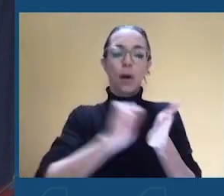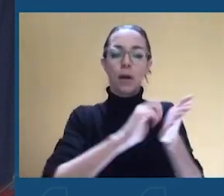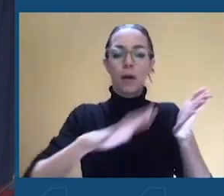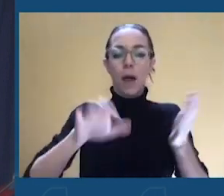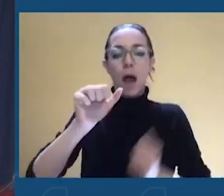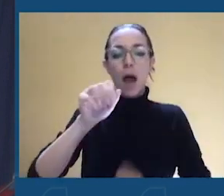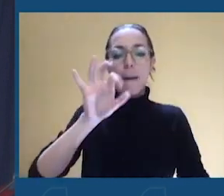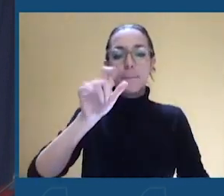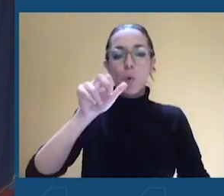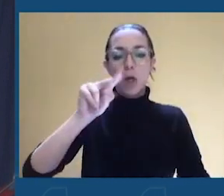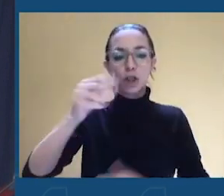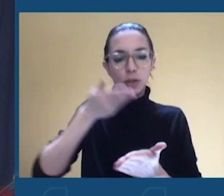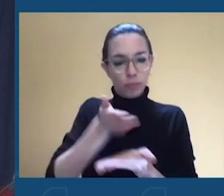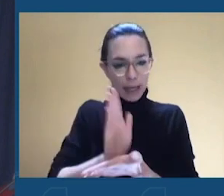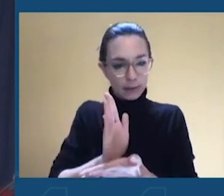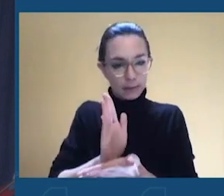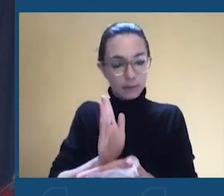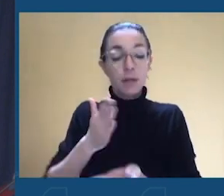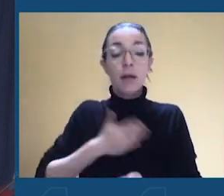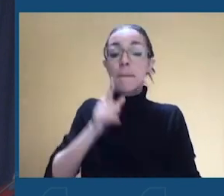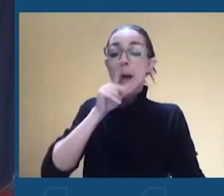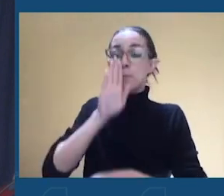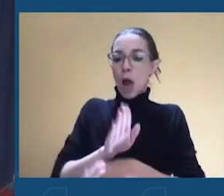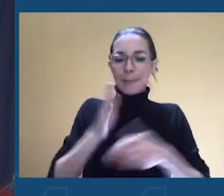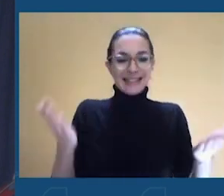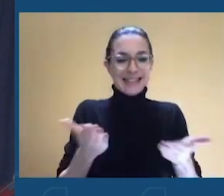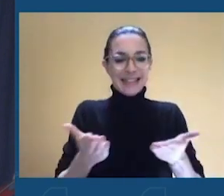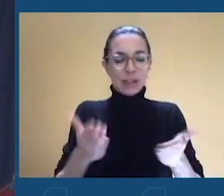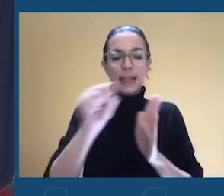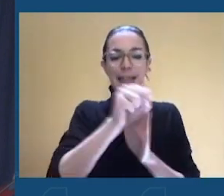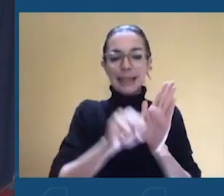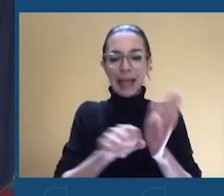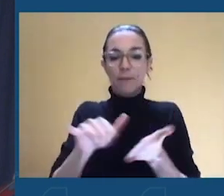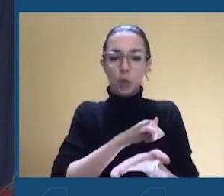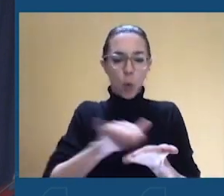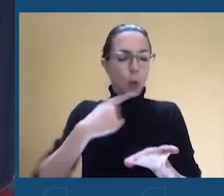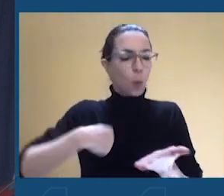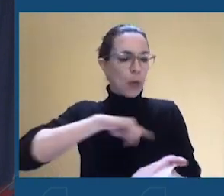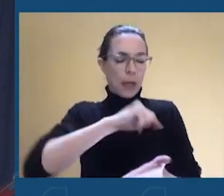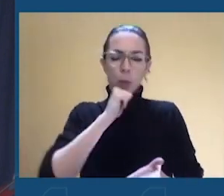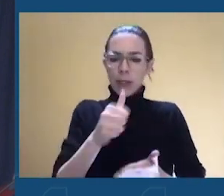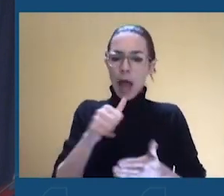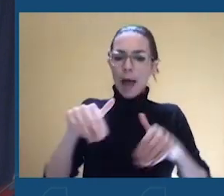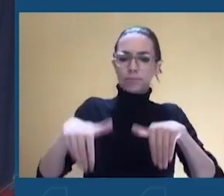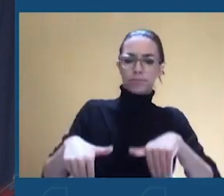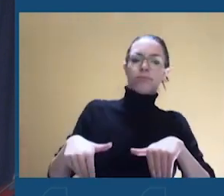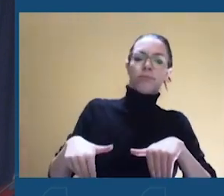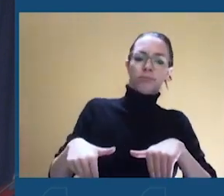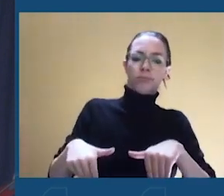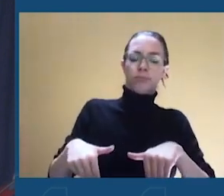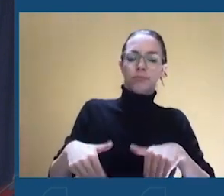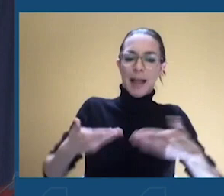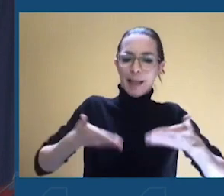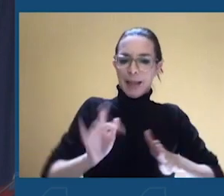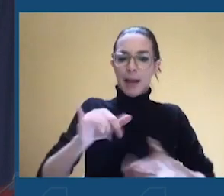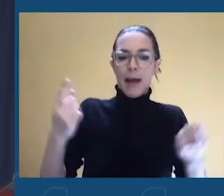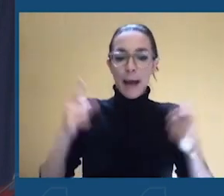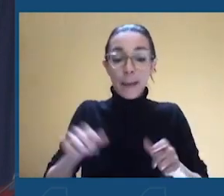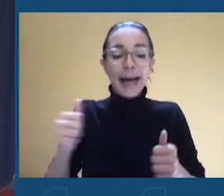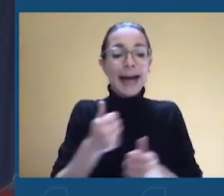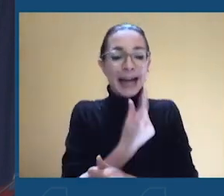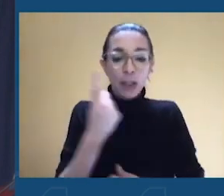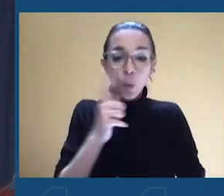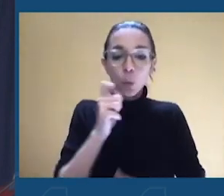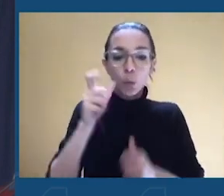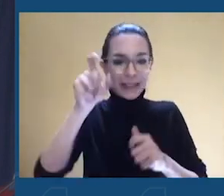So, my promise is that here in the state of New York, we will not stand idly by. Anyone who needs care,